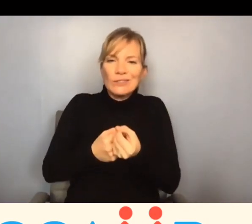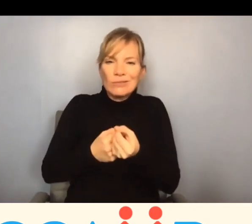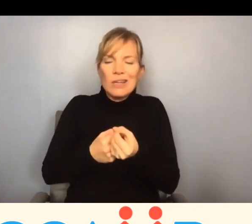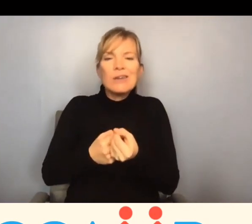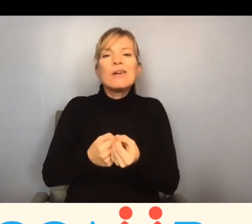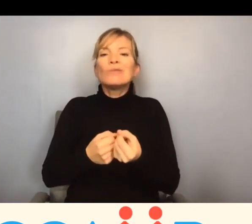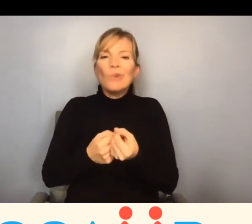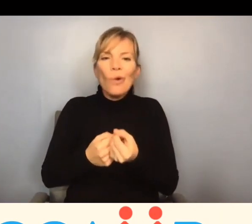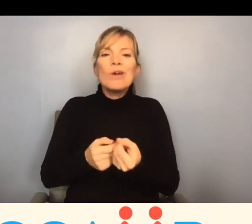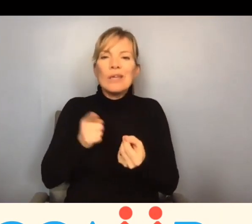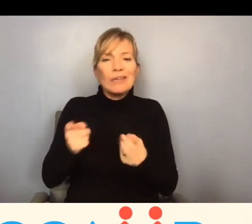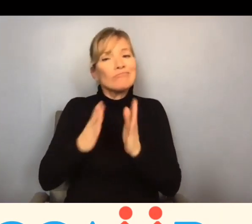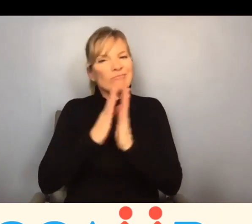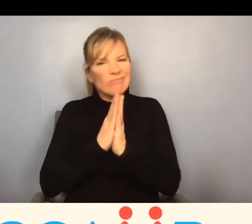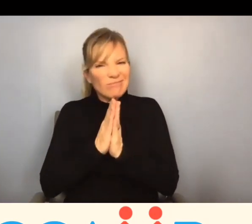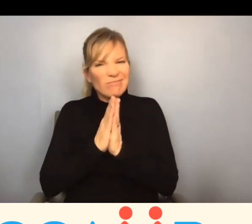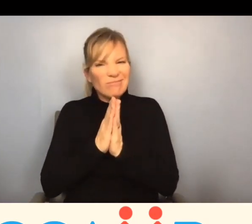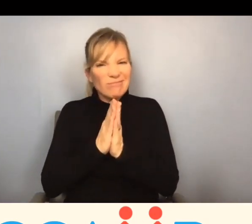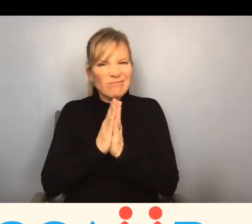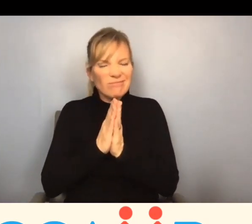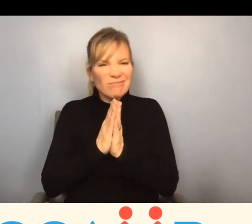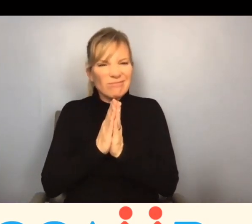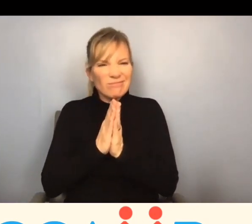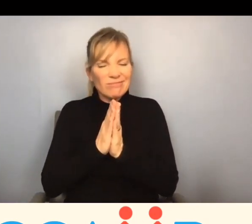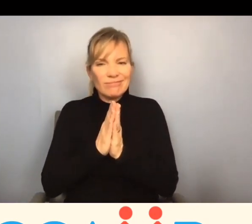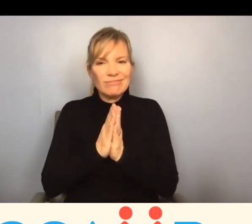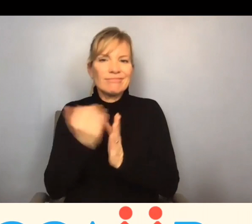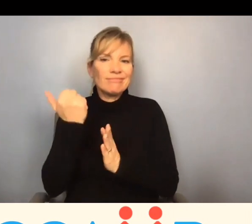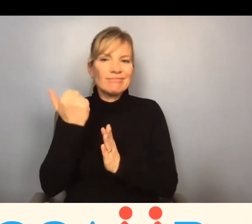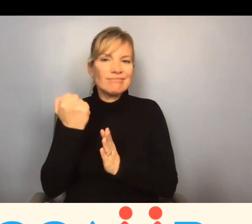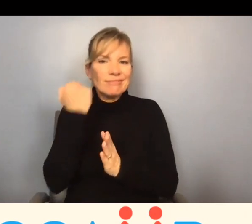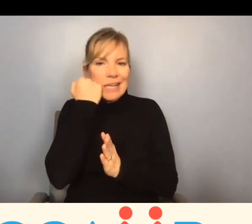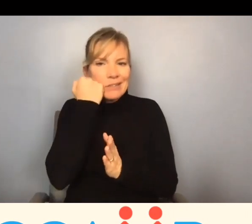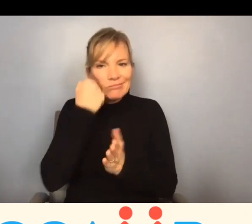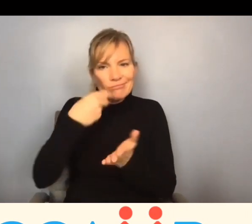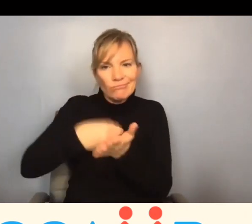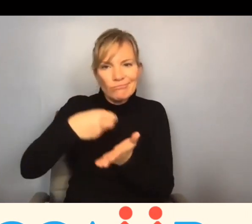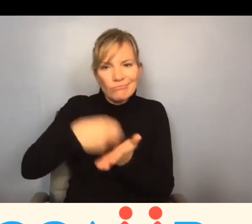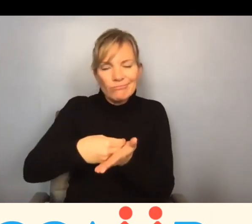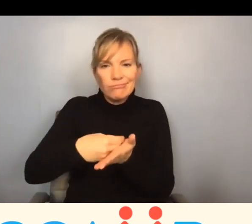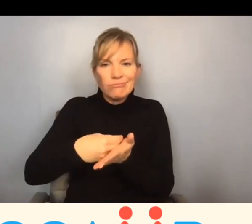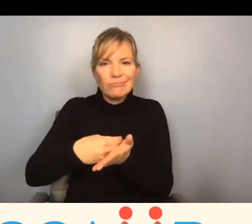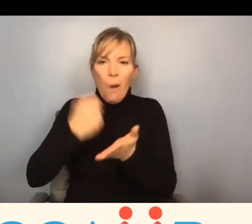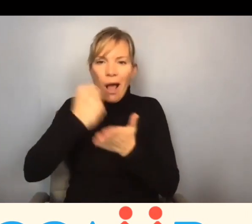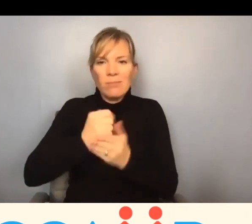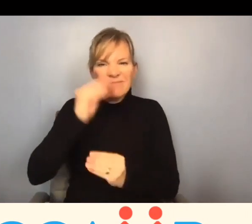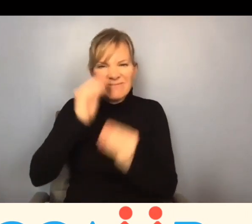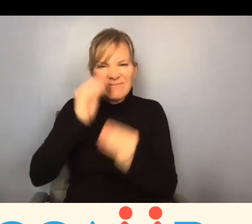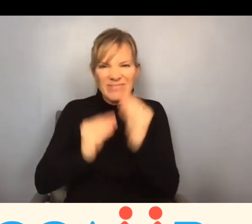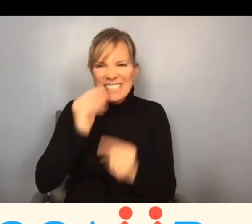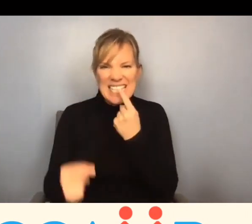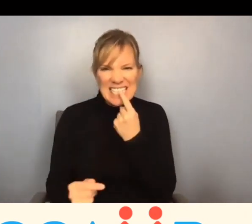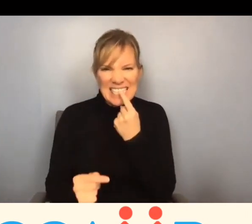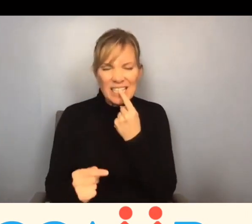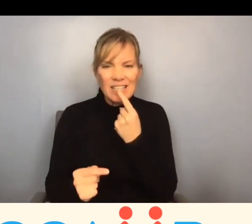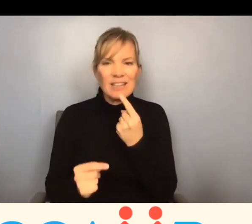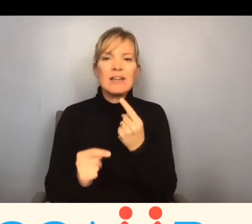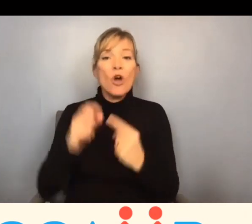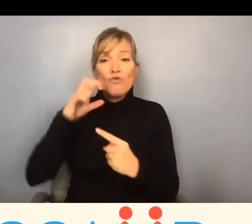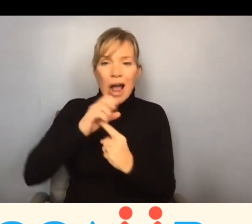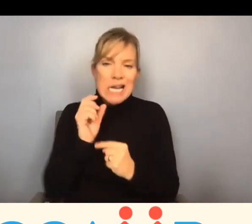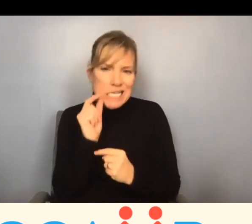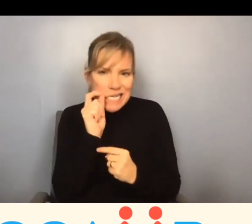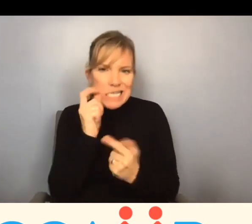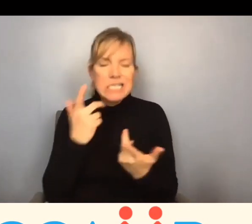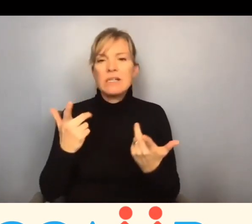So he requested some dental support, some funds for dental work to fix his tooth and crown his tooth. And